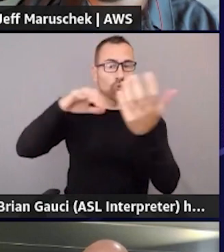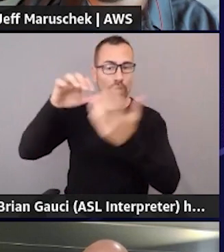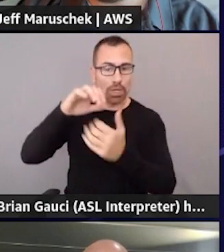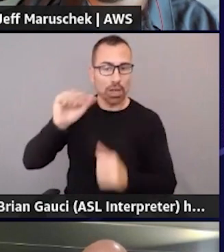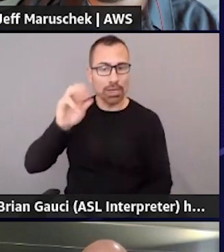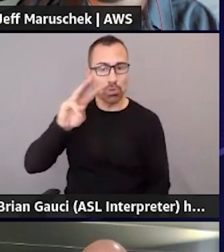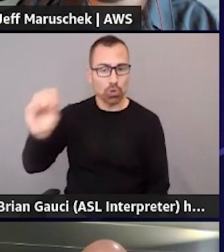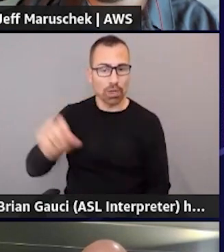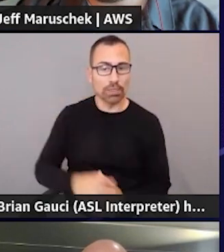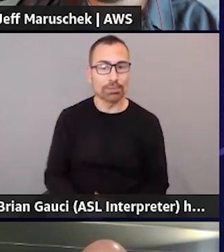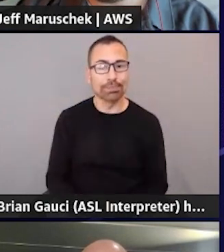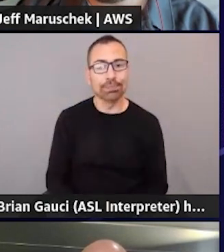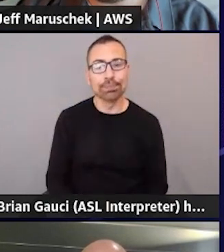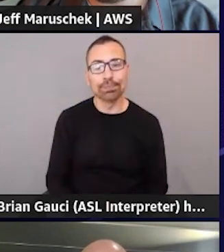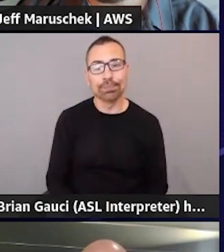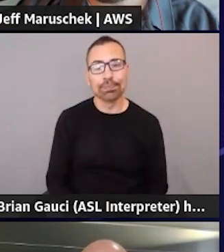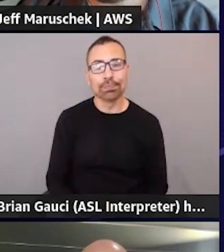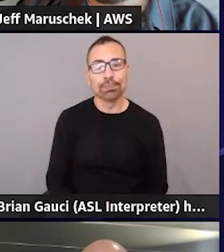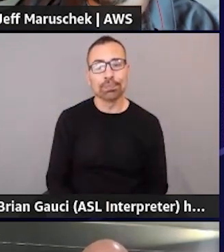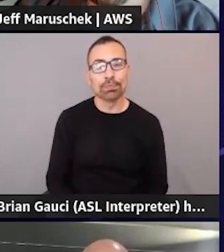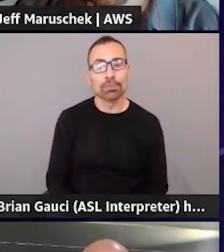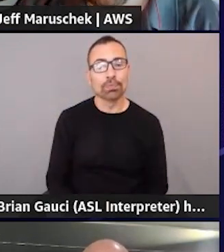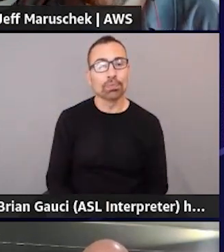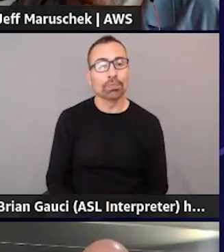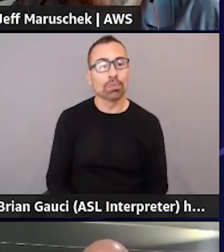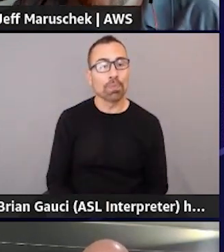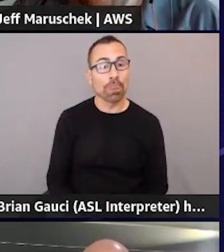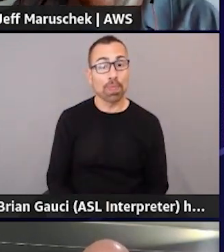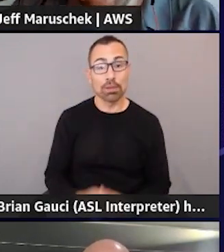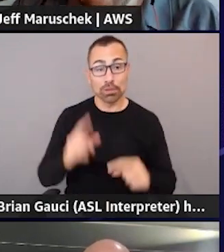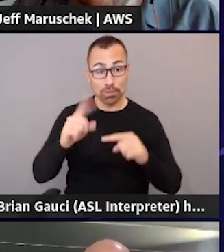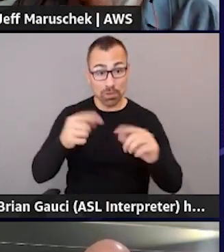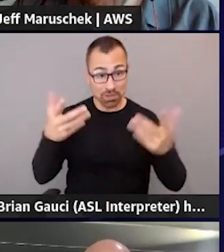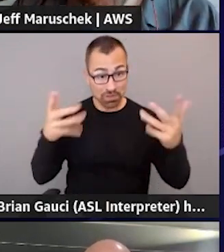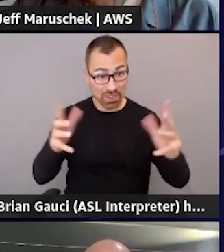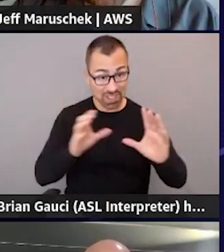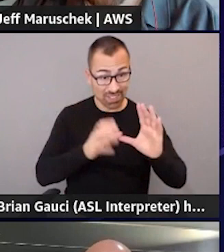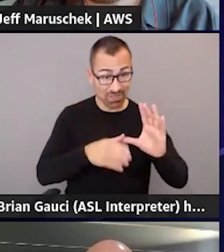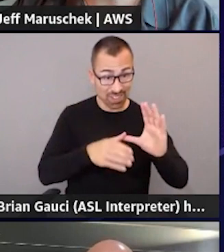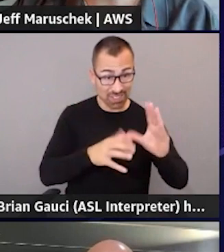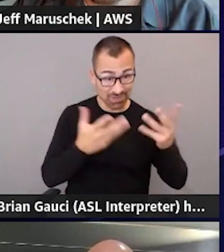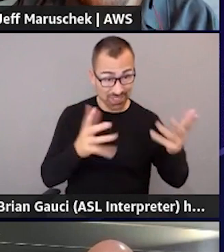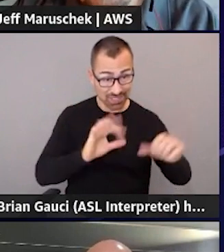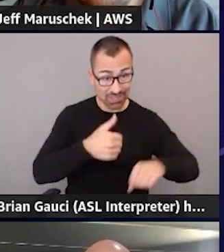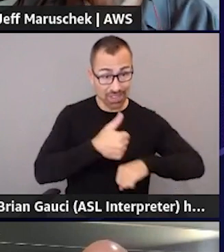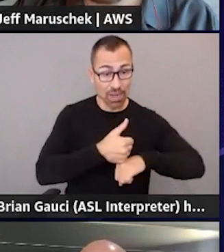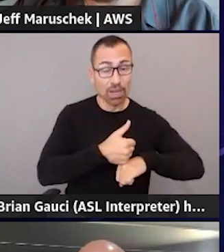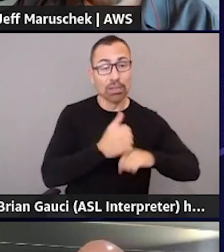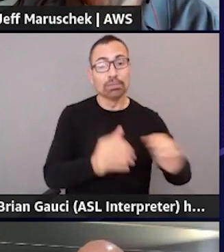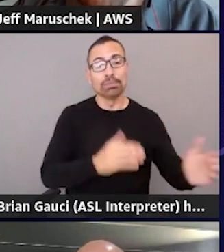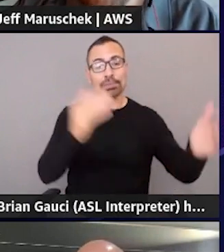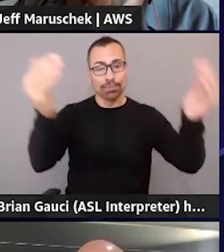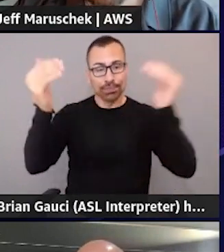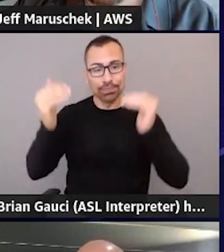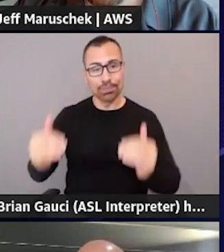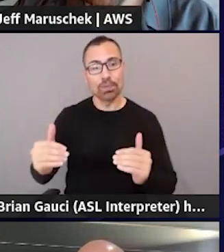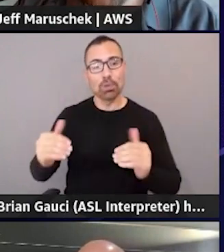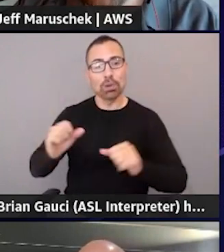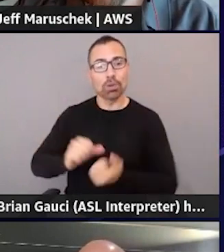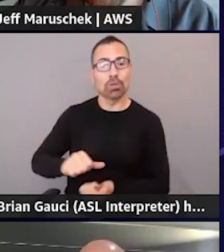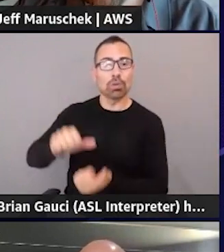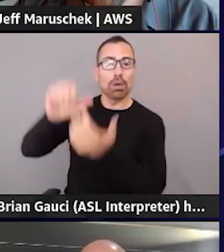there. So once you've got that all configured up, you then go into what we call a migration project, because that is what